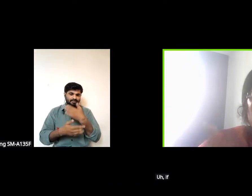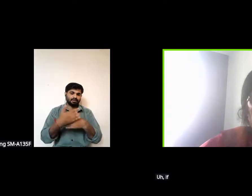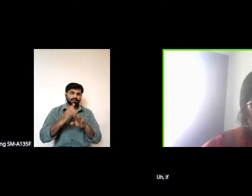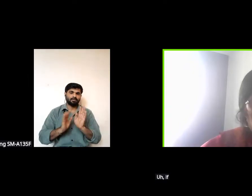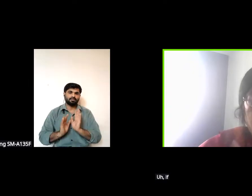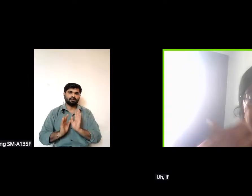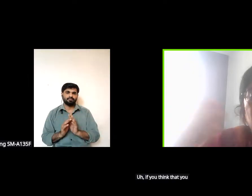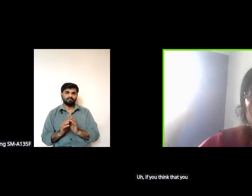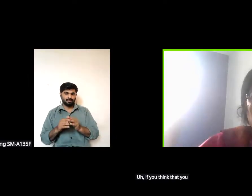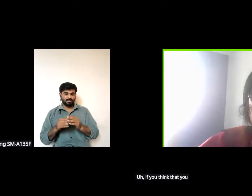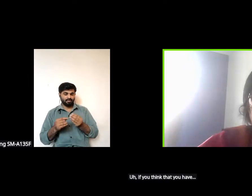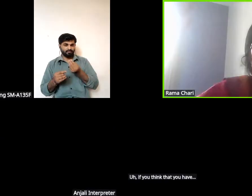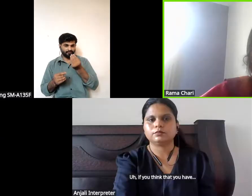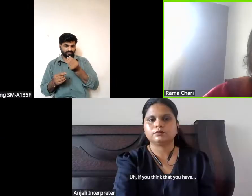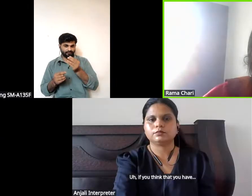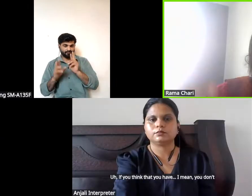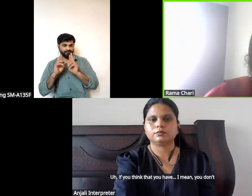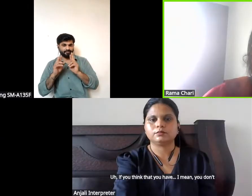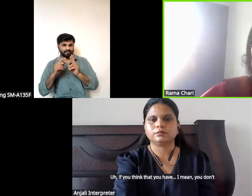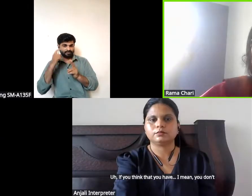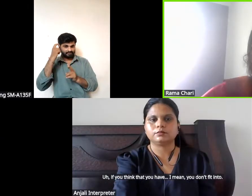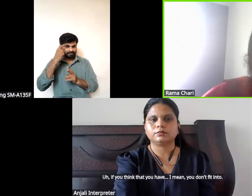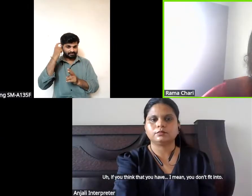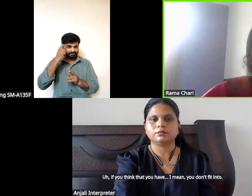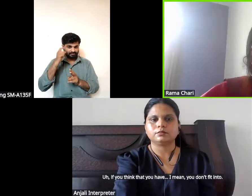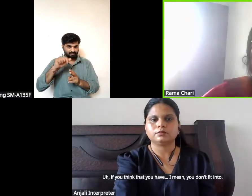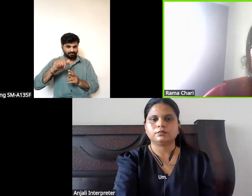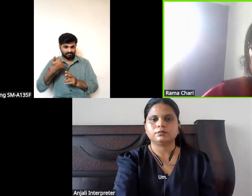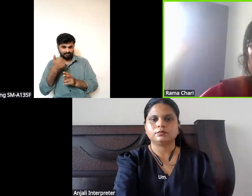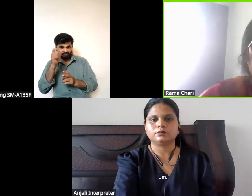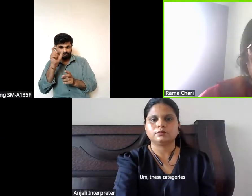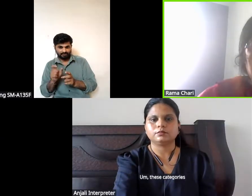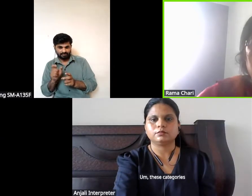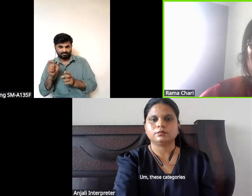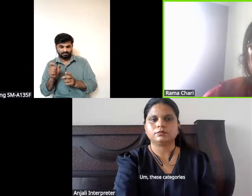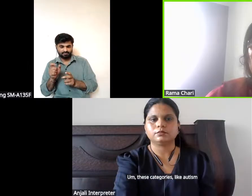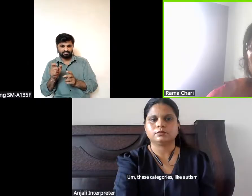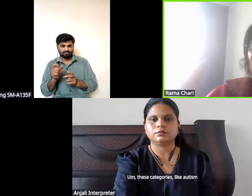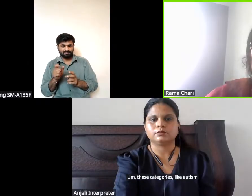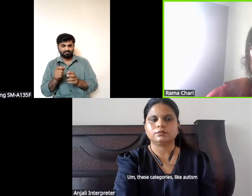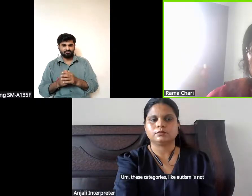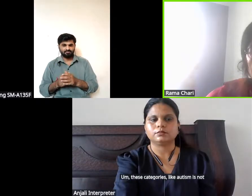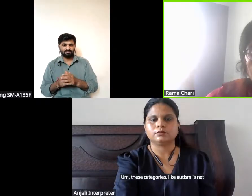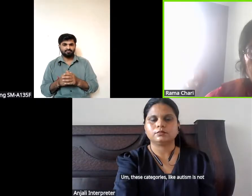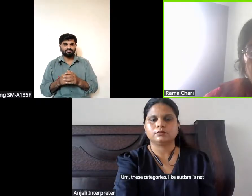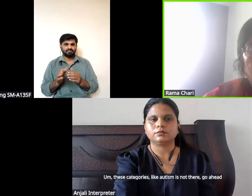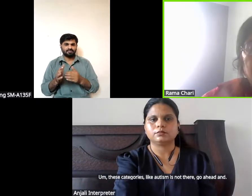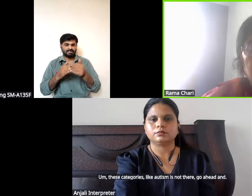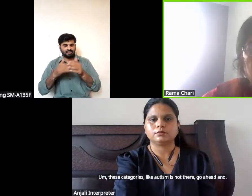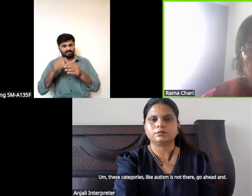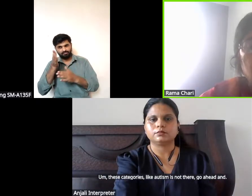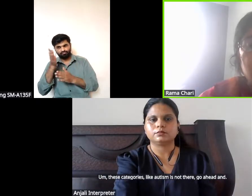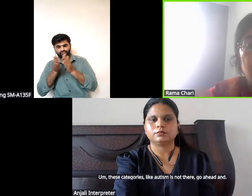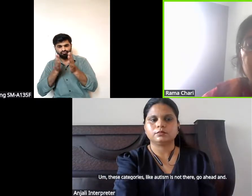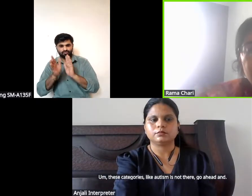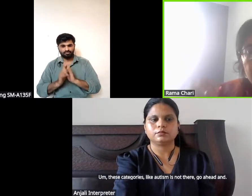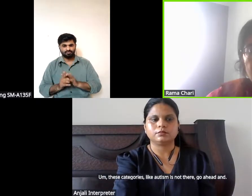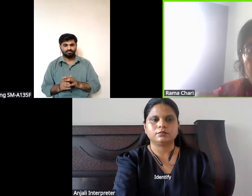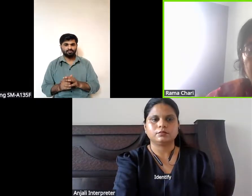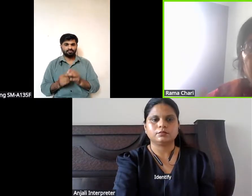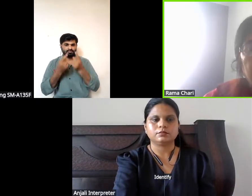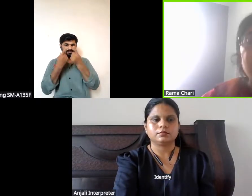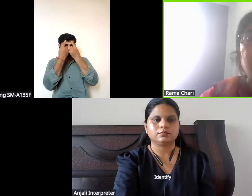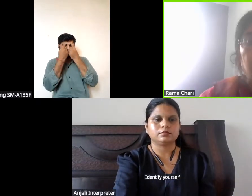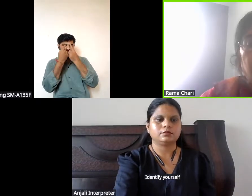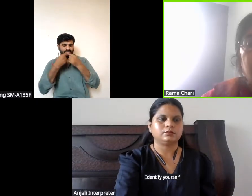that you have, you don't fit into these categories, like autism is not there, go ahead and identify yourself as